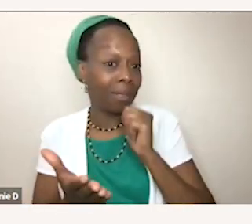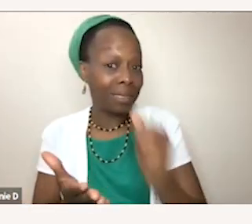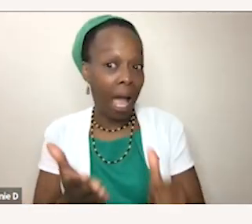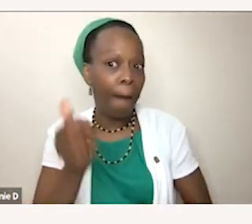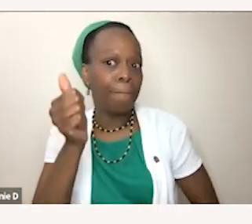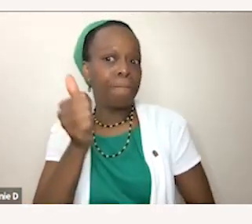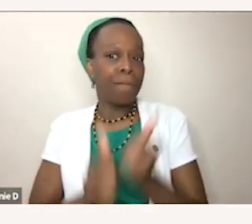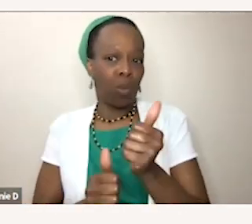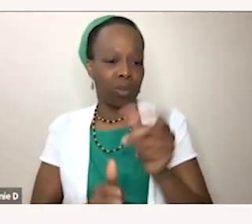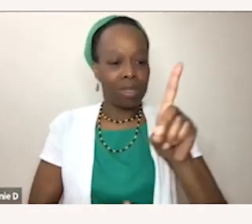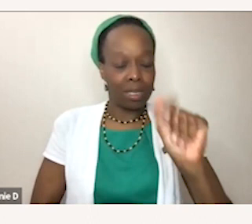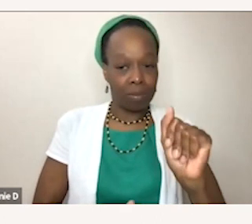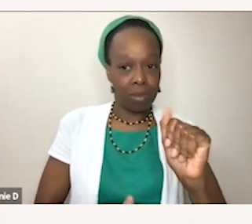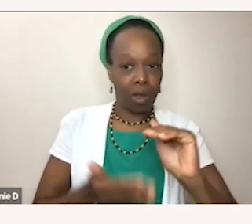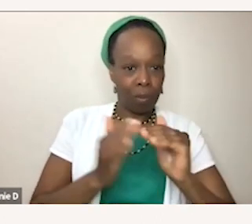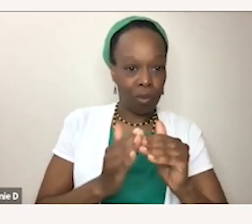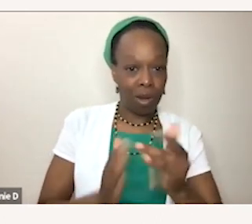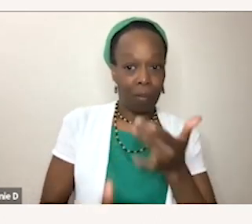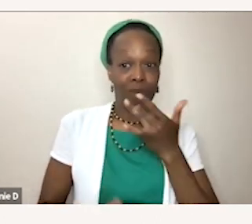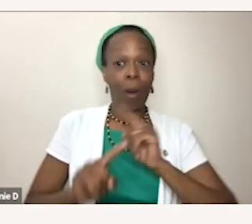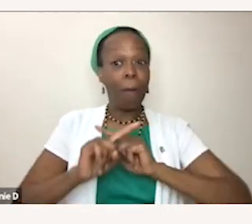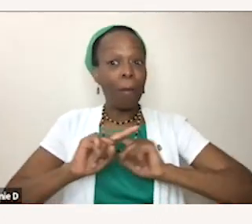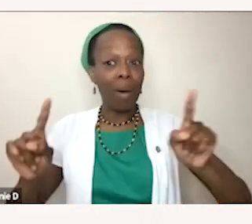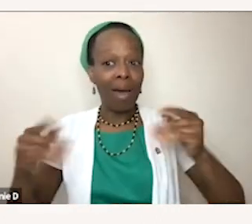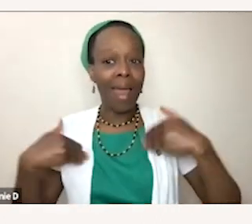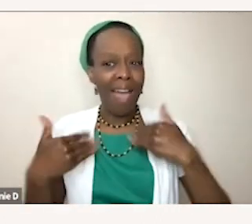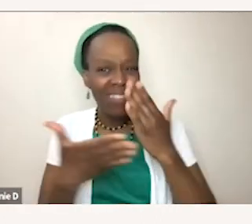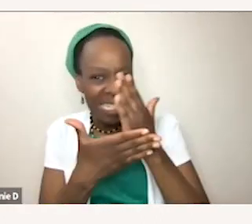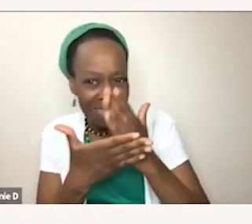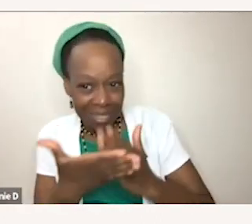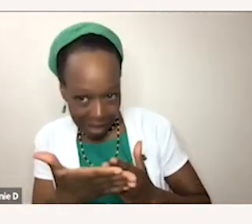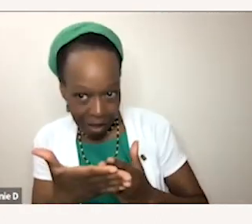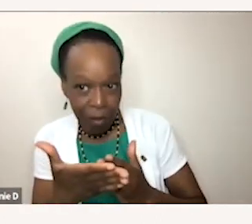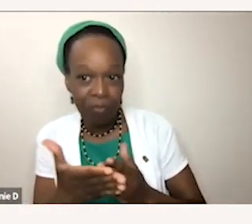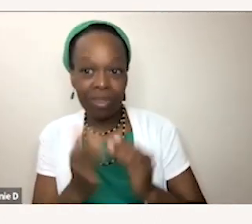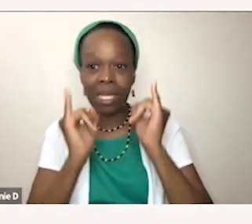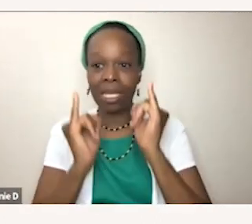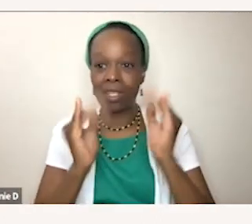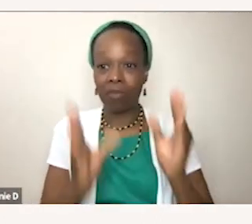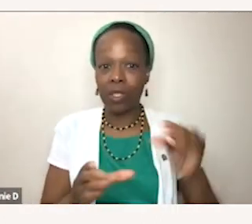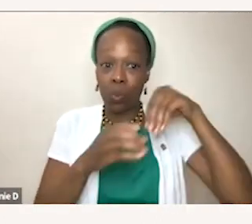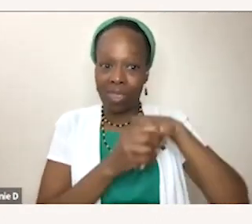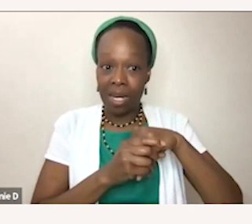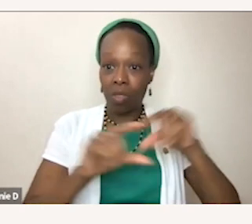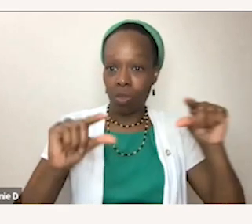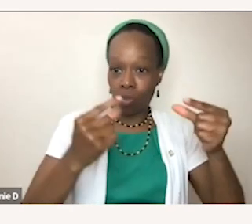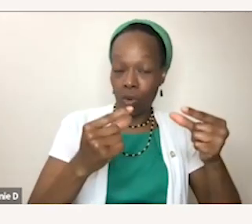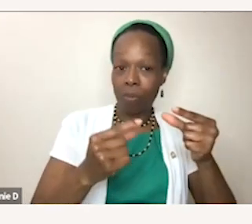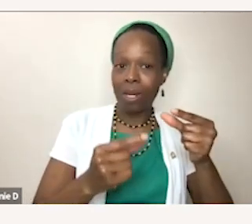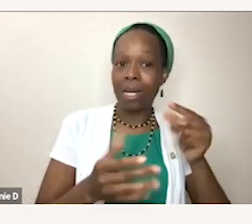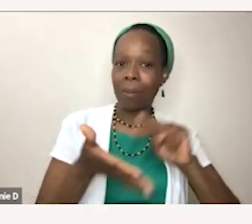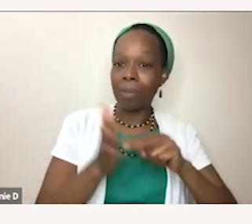disability community necessarily, it is the preference of some individuals, and that preference should always be